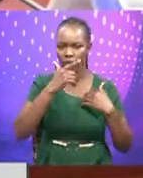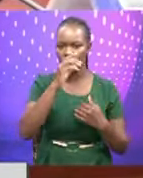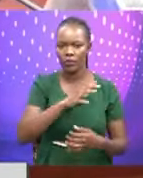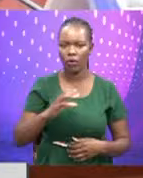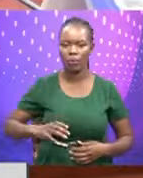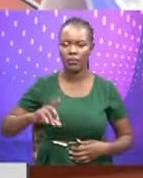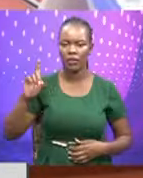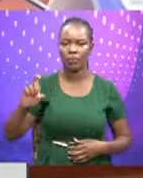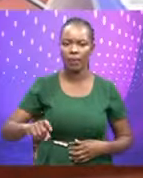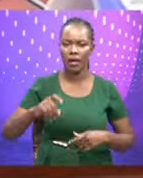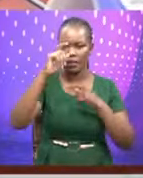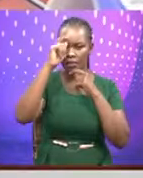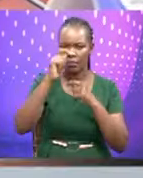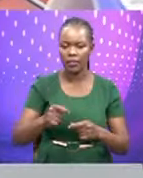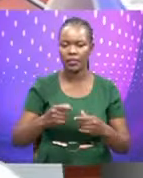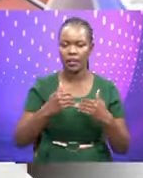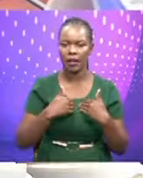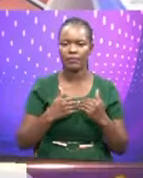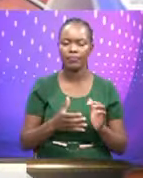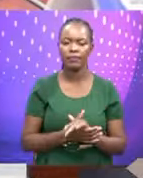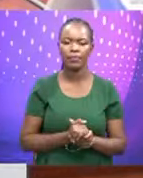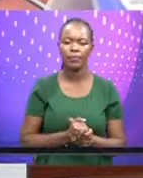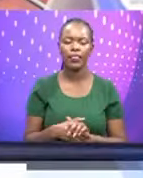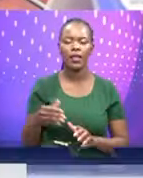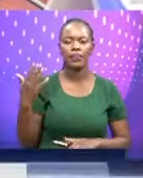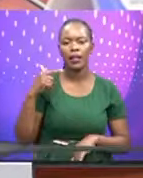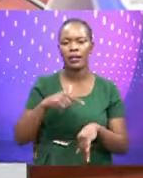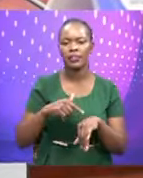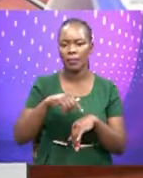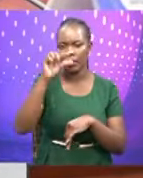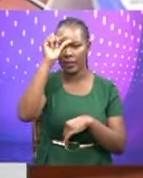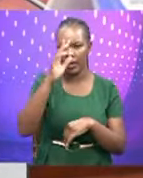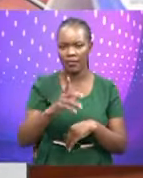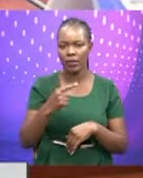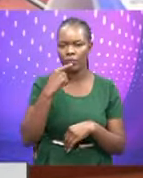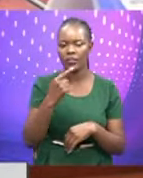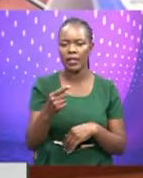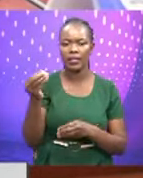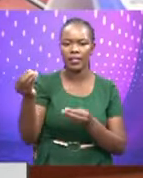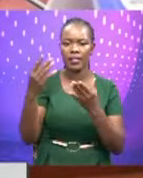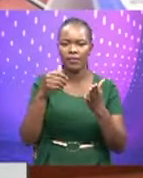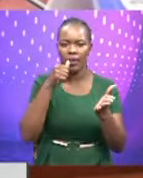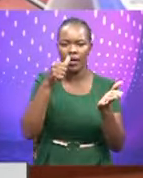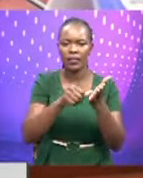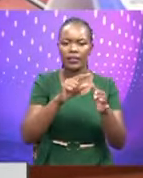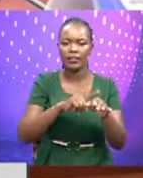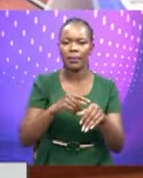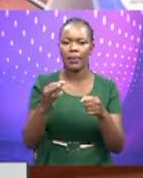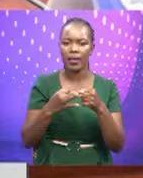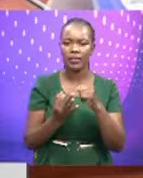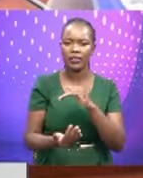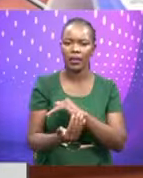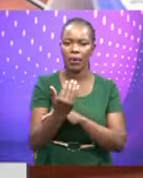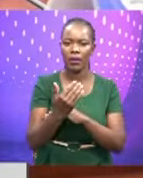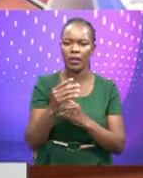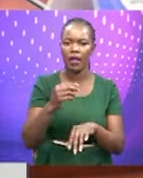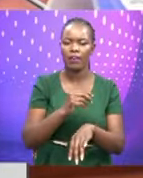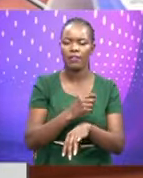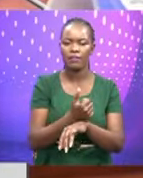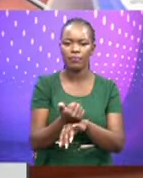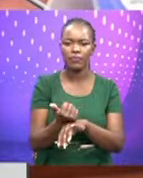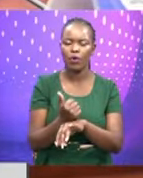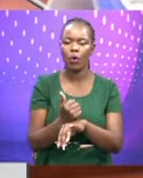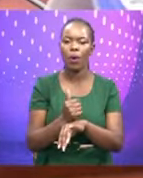respected. The last time the governor was telling us, and he delivered a letter here at 8 a.m., just a few minutes before the